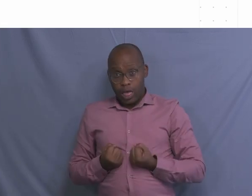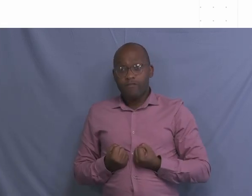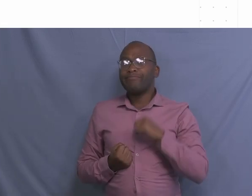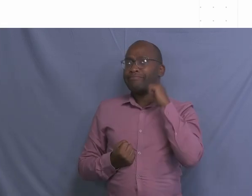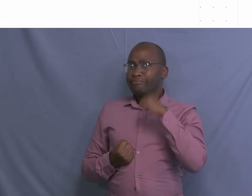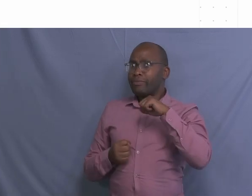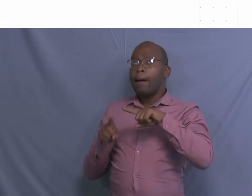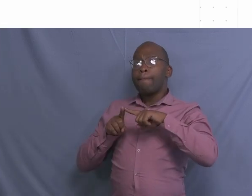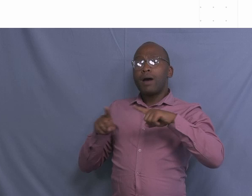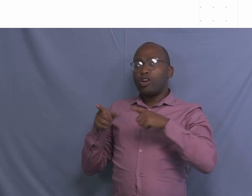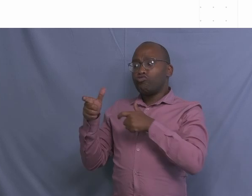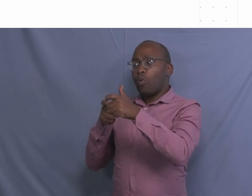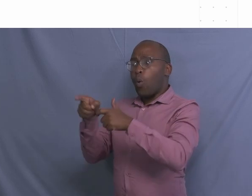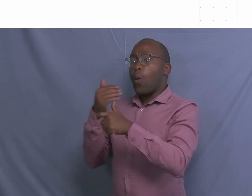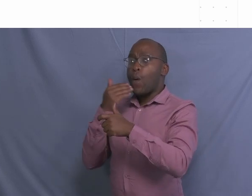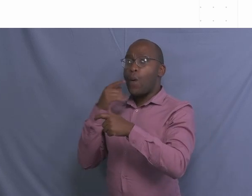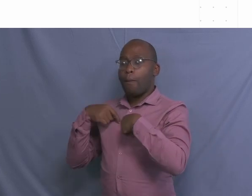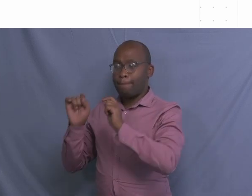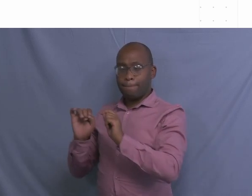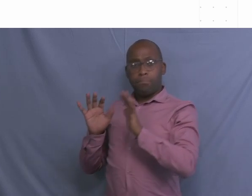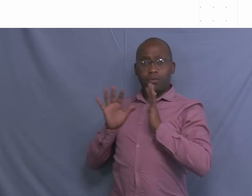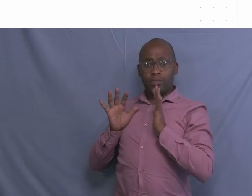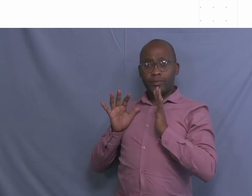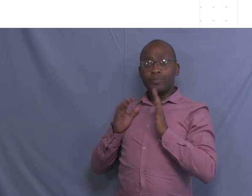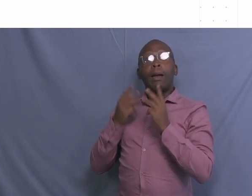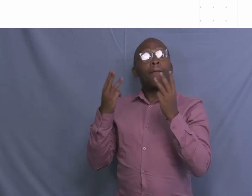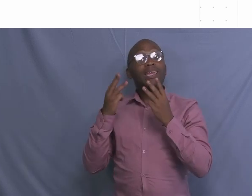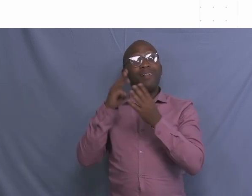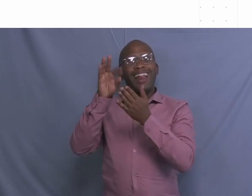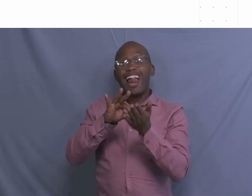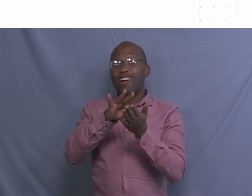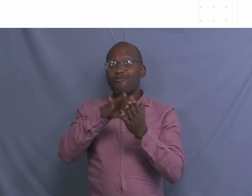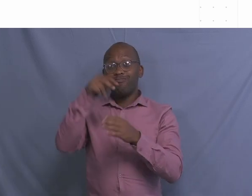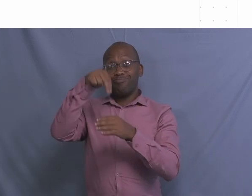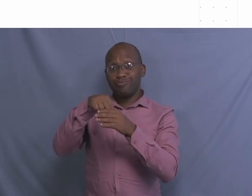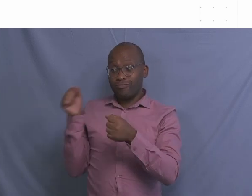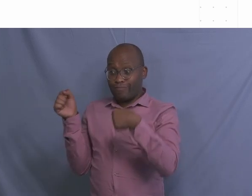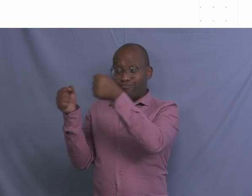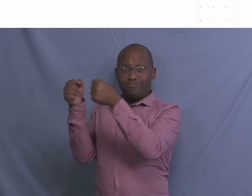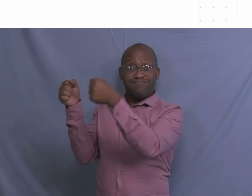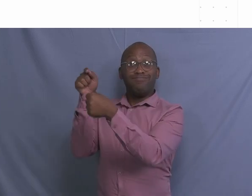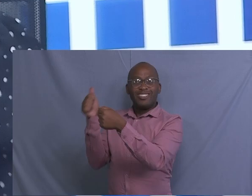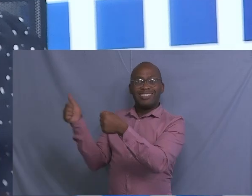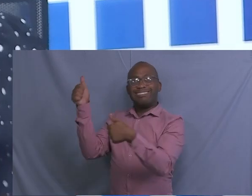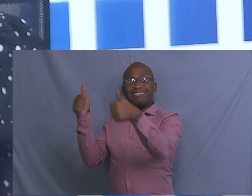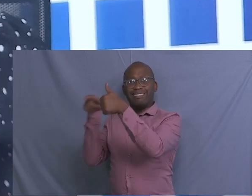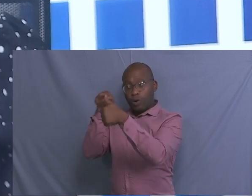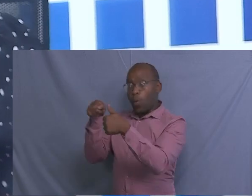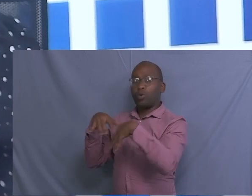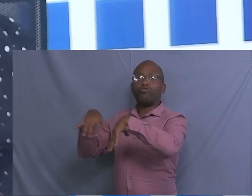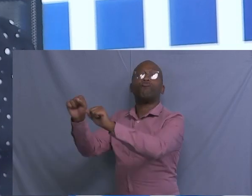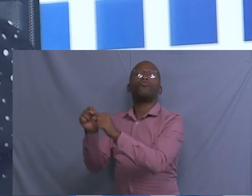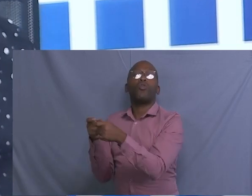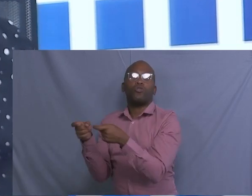to the control of certain elected individuals. And we are going to be looking at those individuals in the next slide.